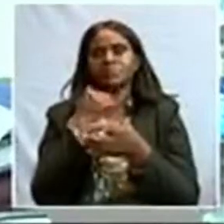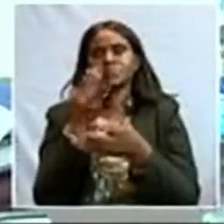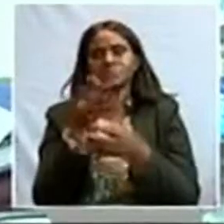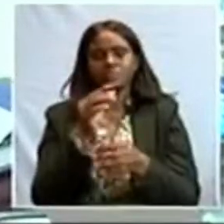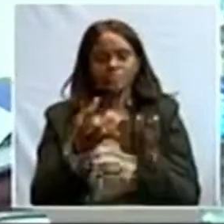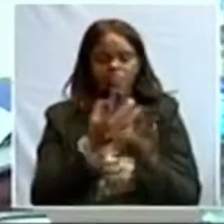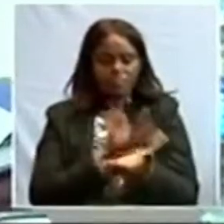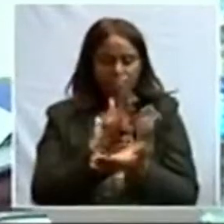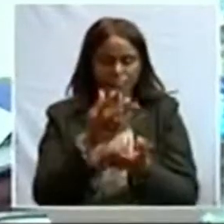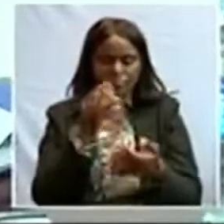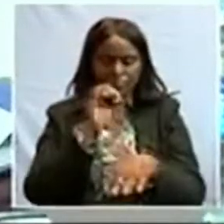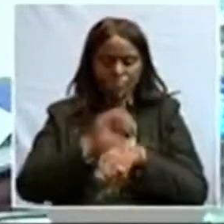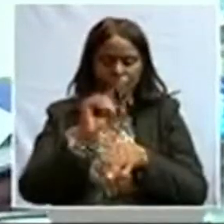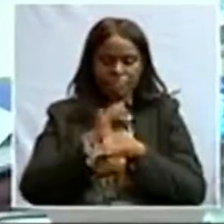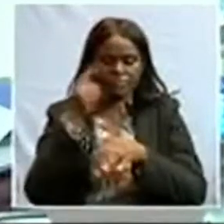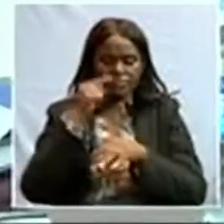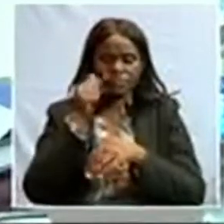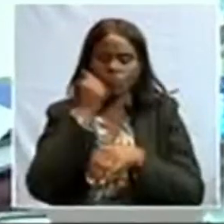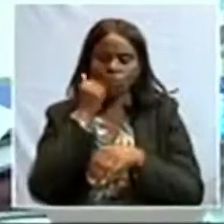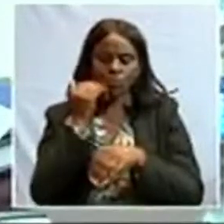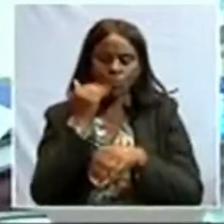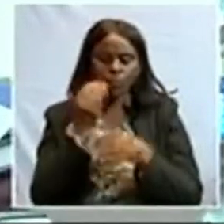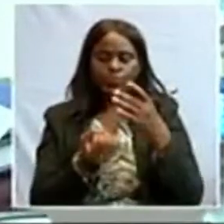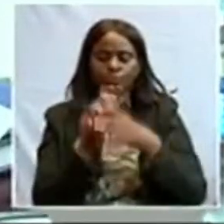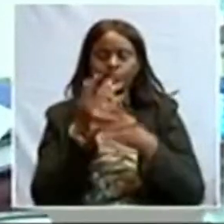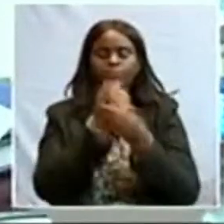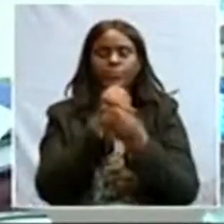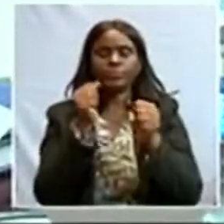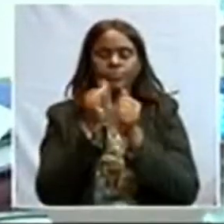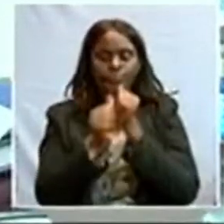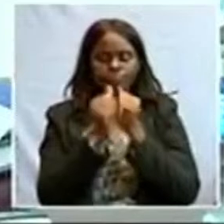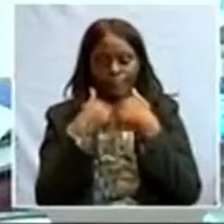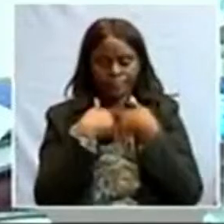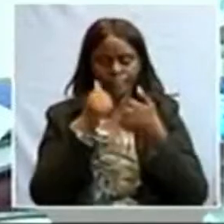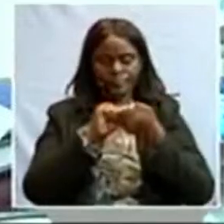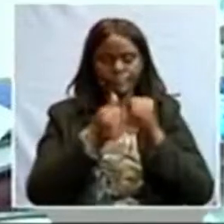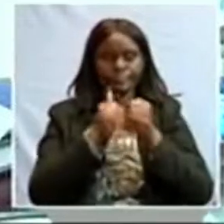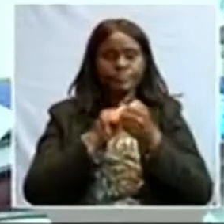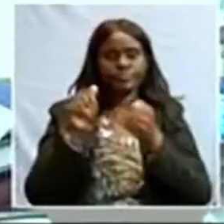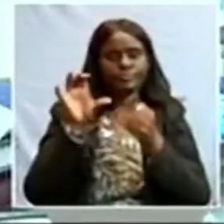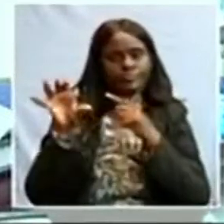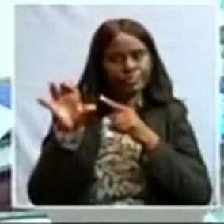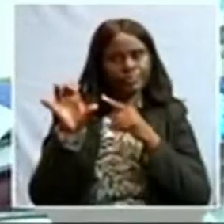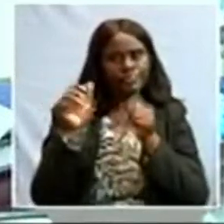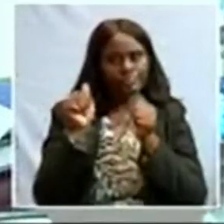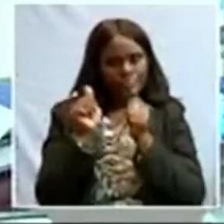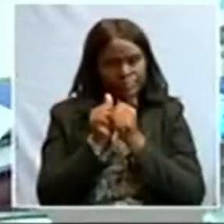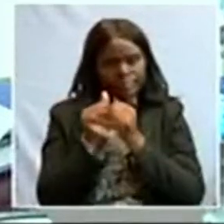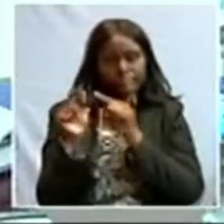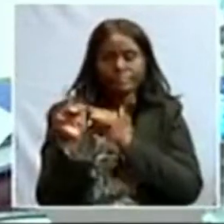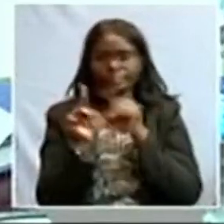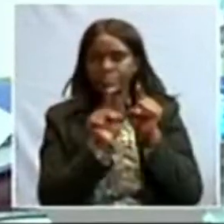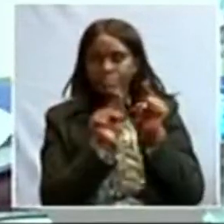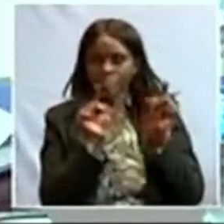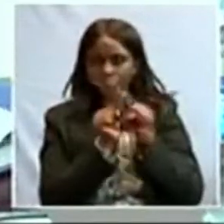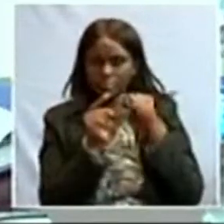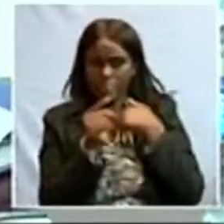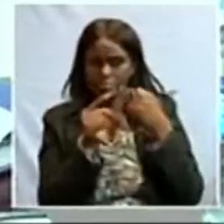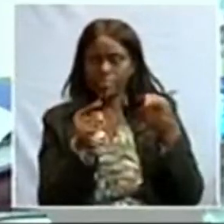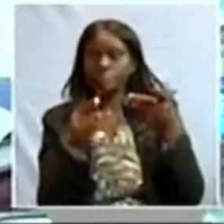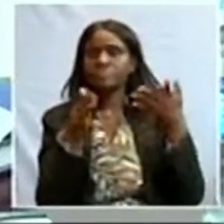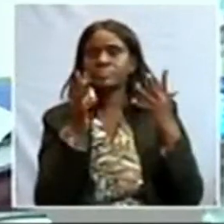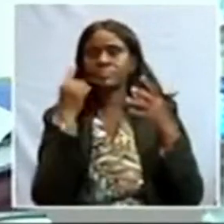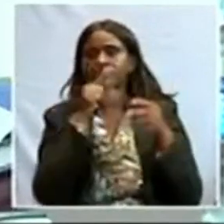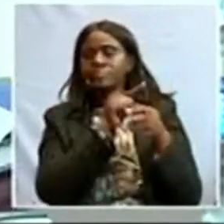Devolution has presented an opportunity for homegrown solutions to challenges that affect different sectors, and also it has allowed